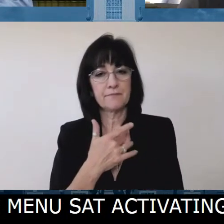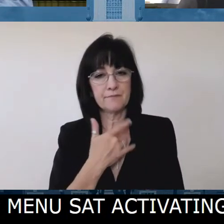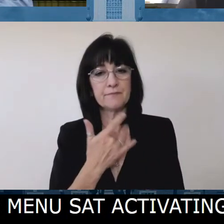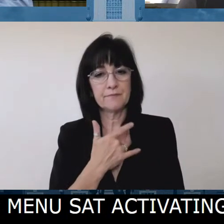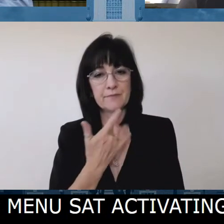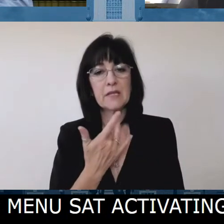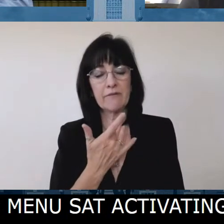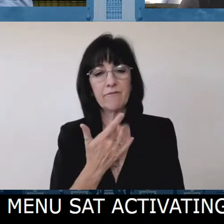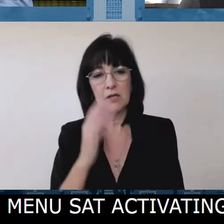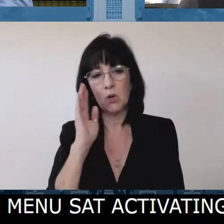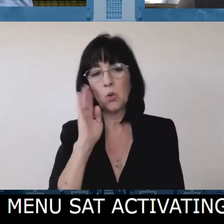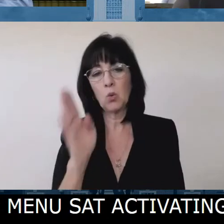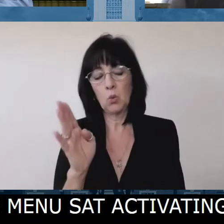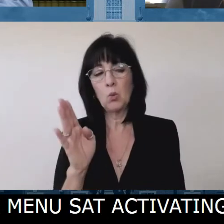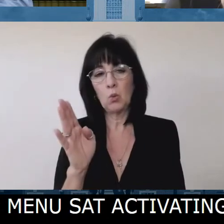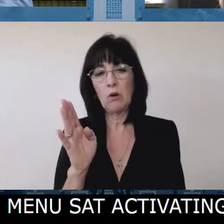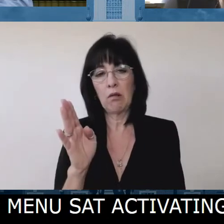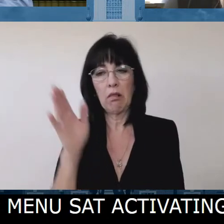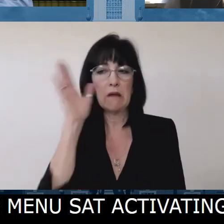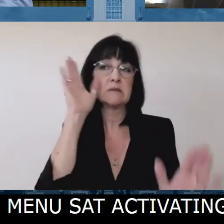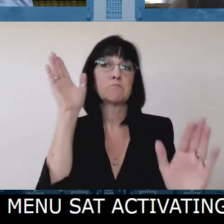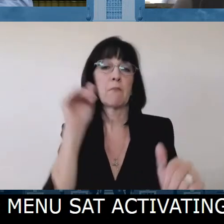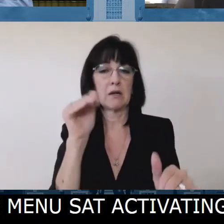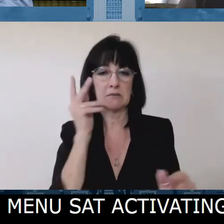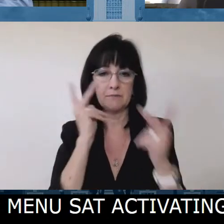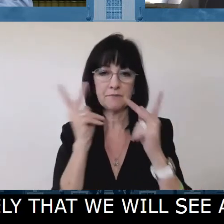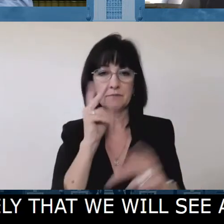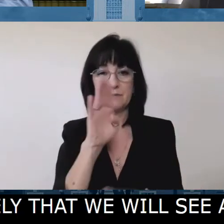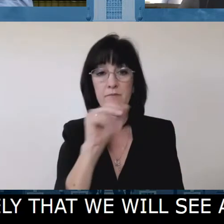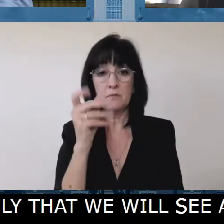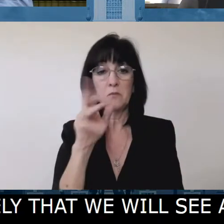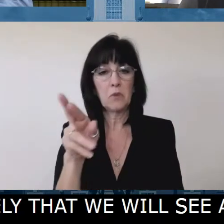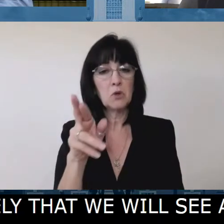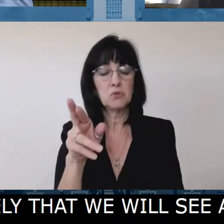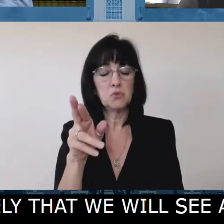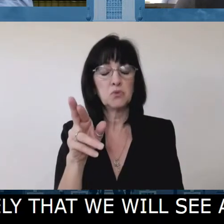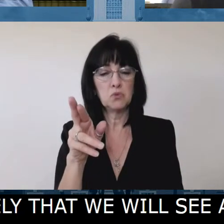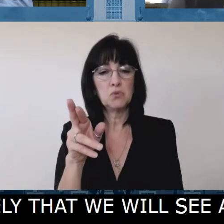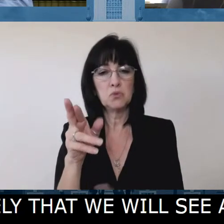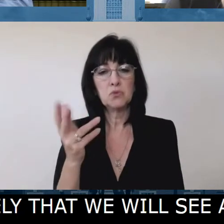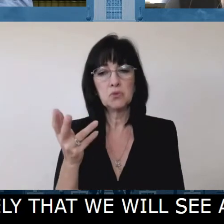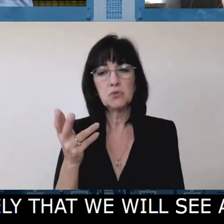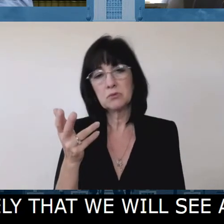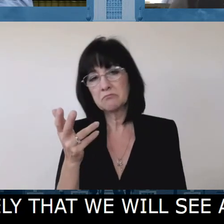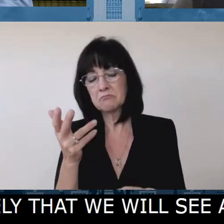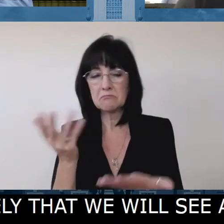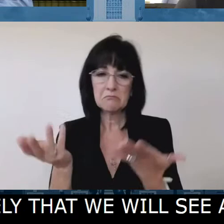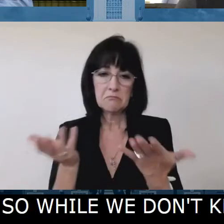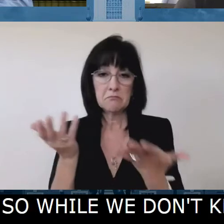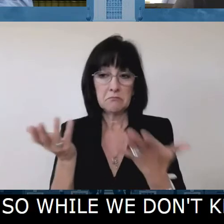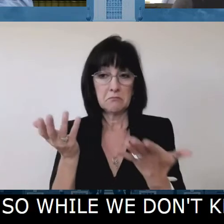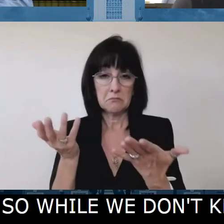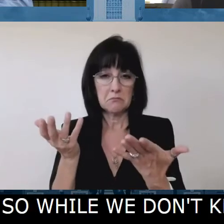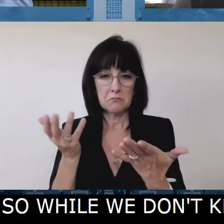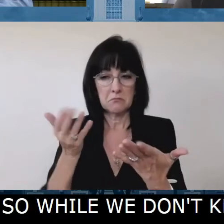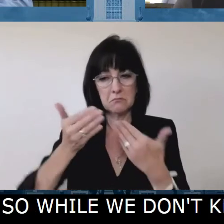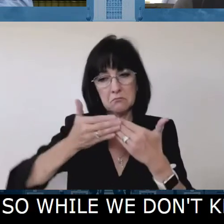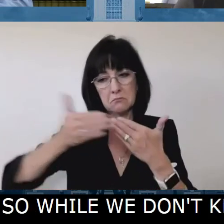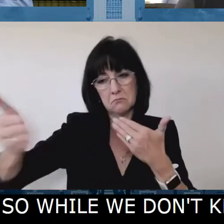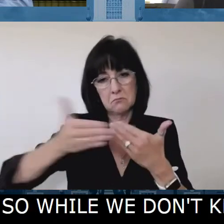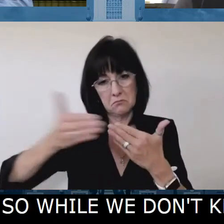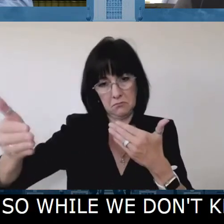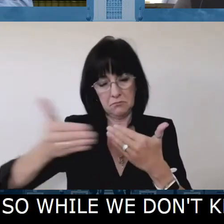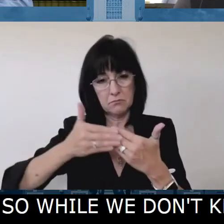too distant future. And so while we don't know when that will happen, we are planning for it